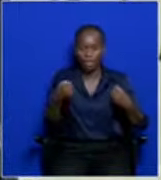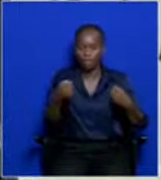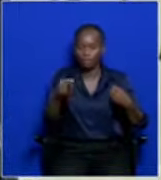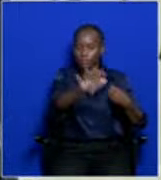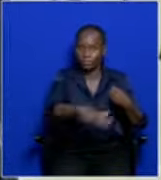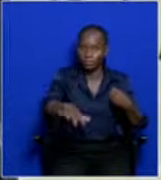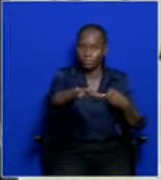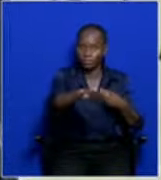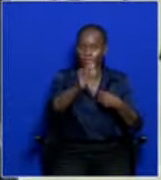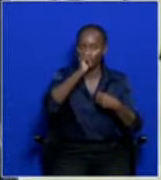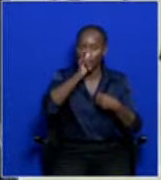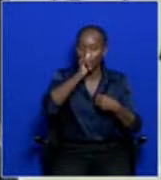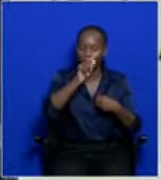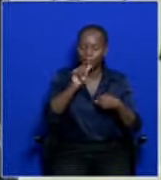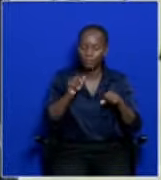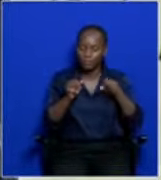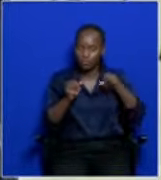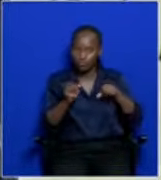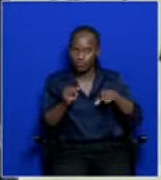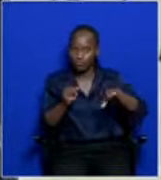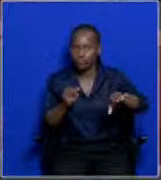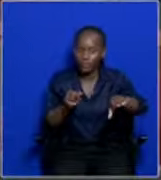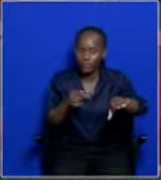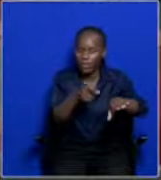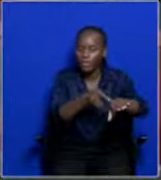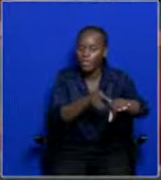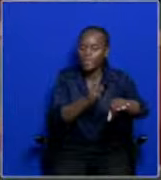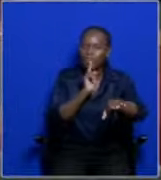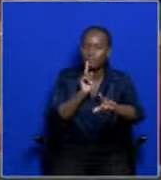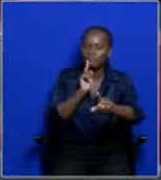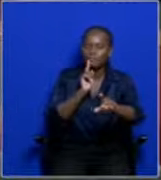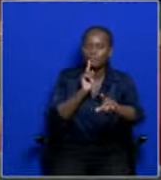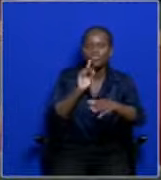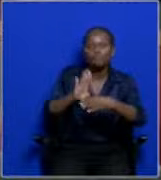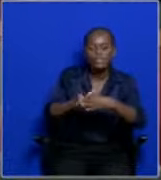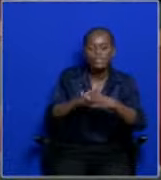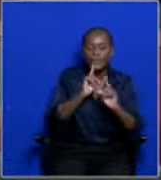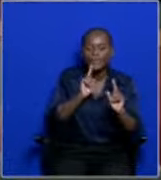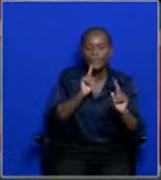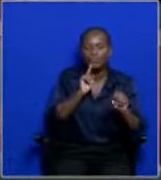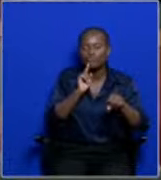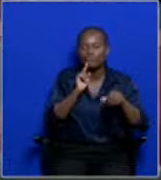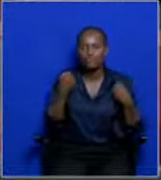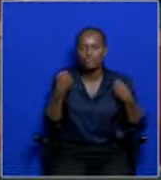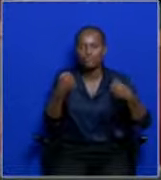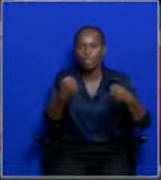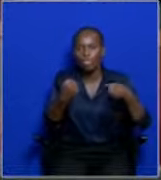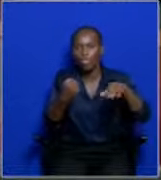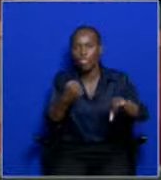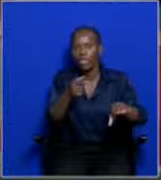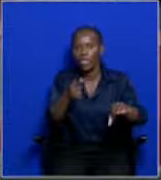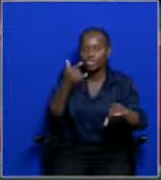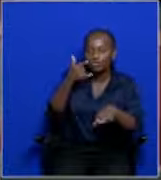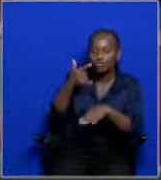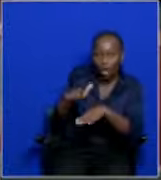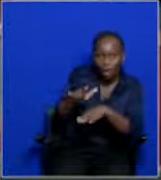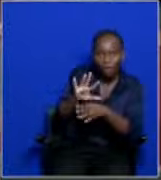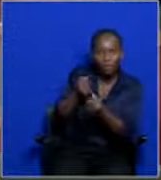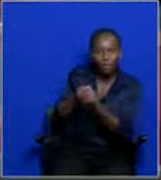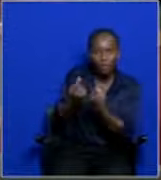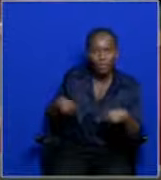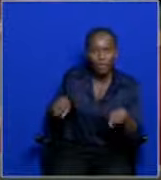us on the day in question. The driver was Director Julius Mkhwanazi,